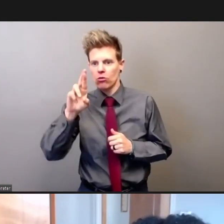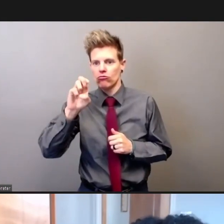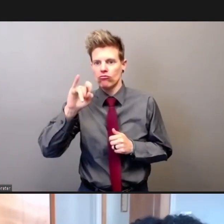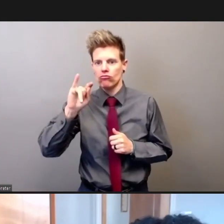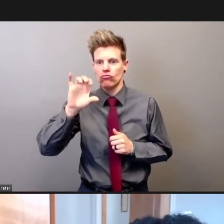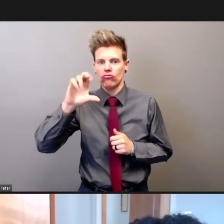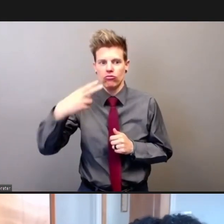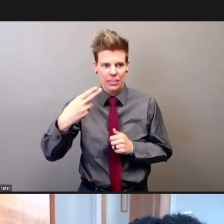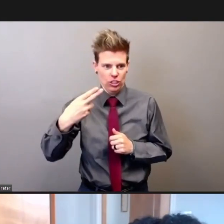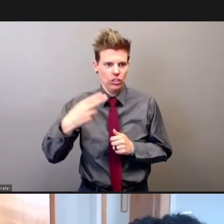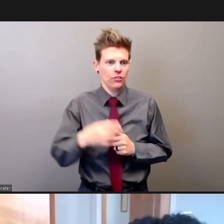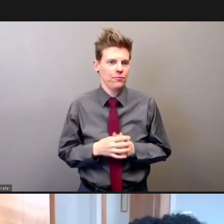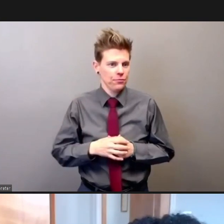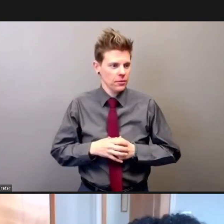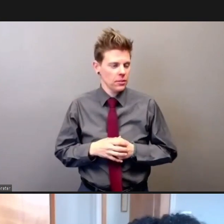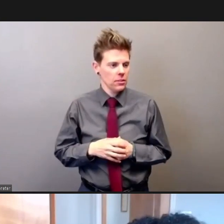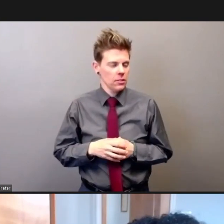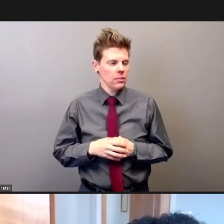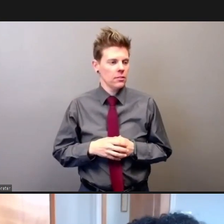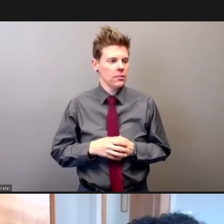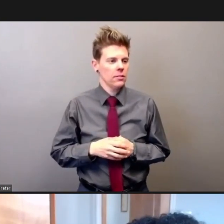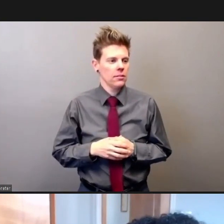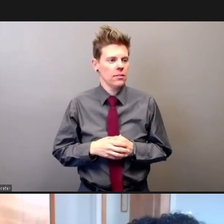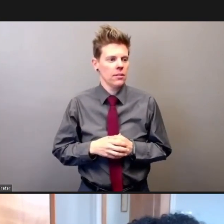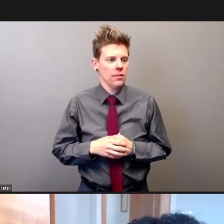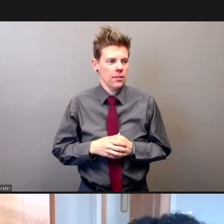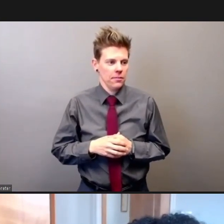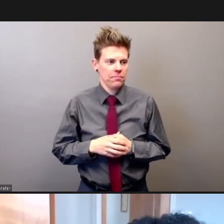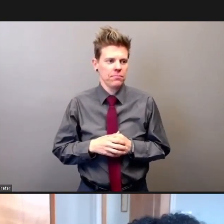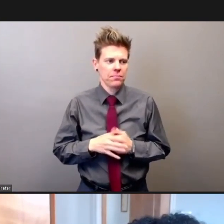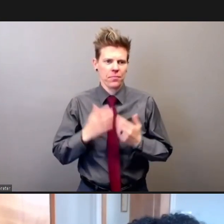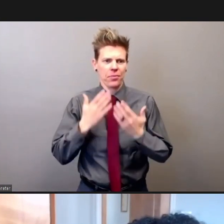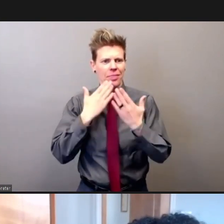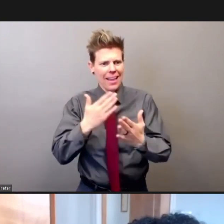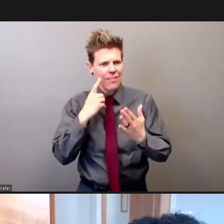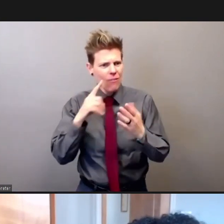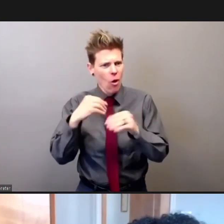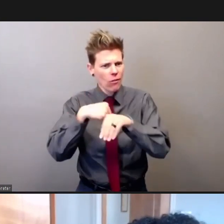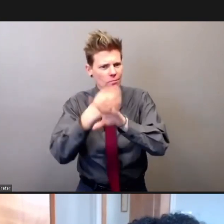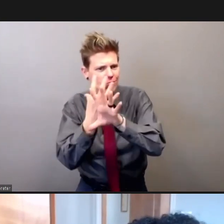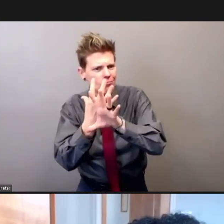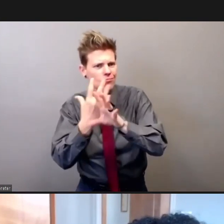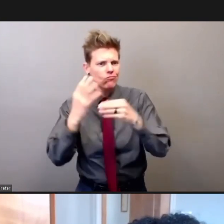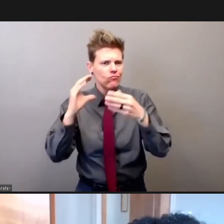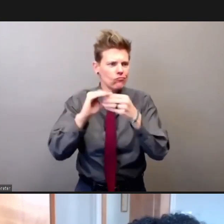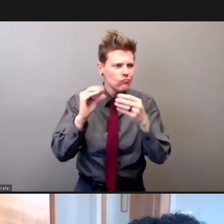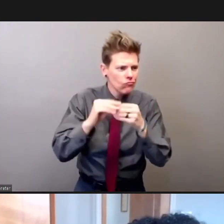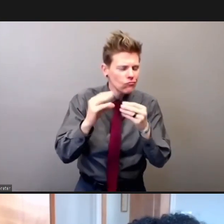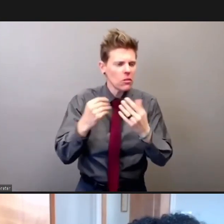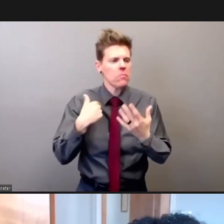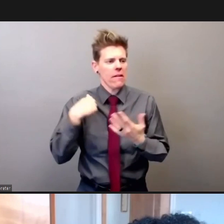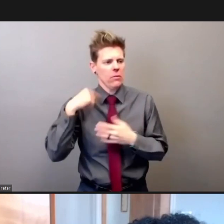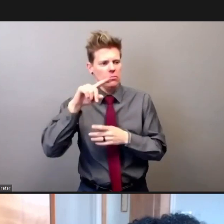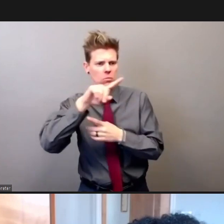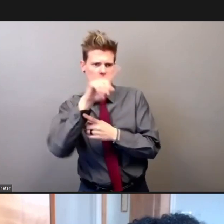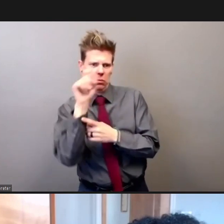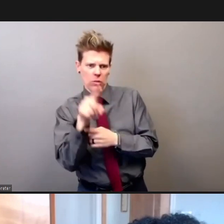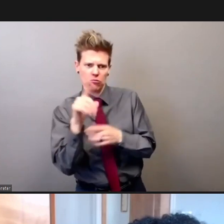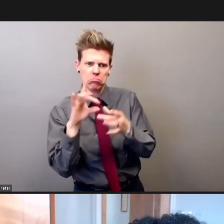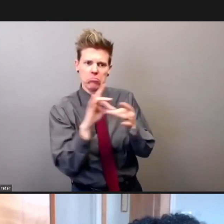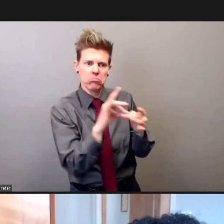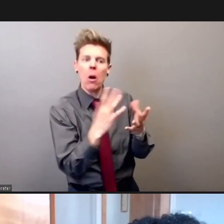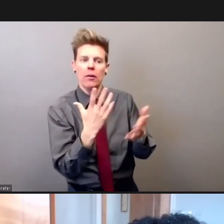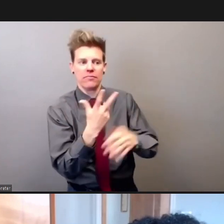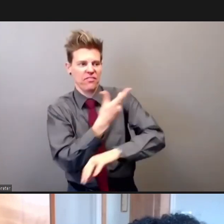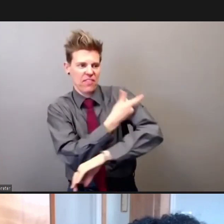Hi, thanks. Go right ahead. Thanks for doing this. I just had a couple questions about vaccines. One is at the vaccine dashboard. Now it has